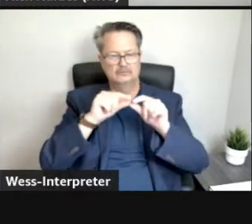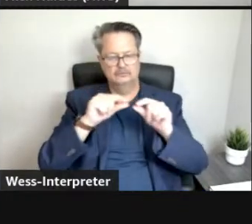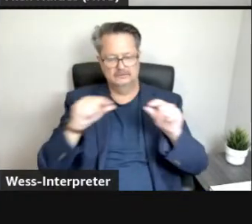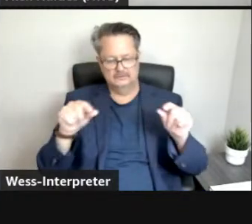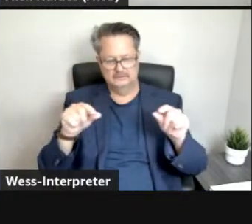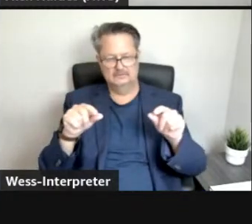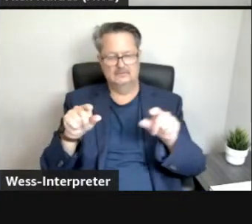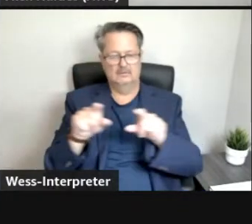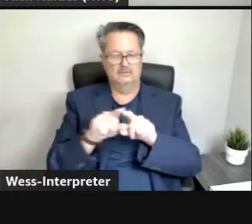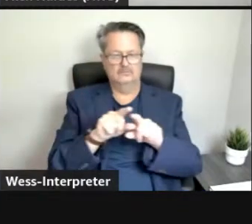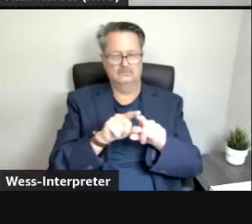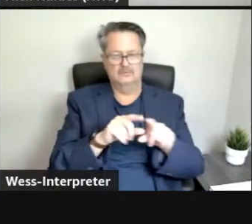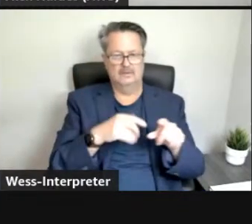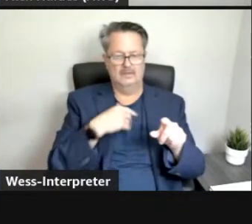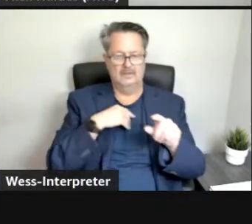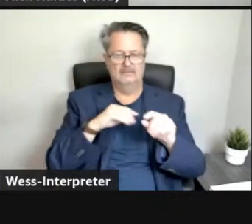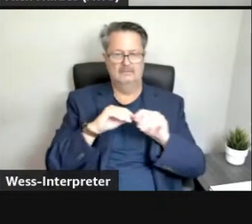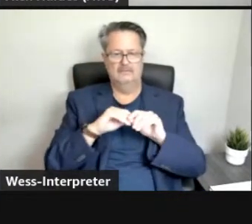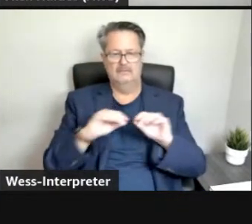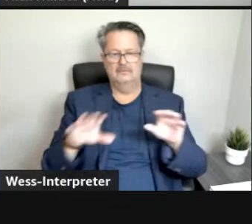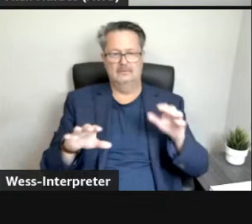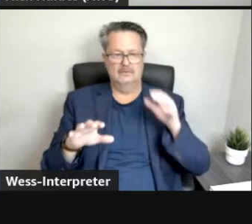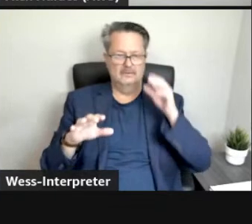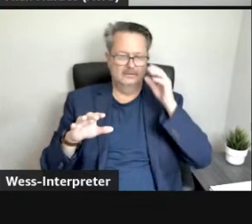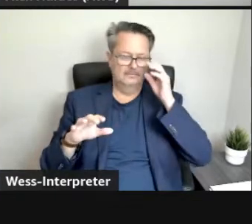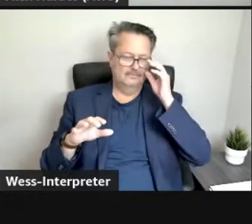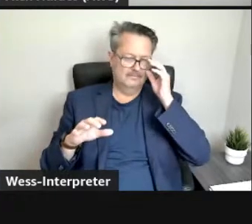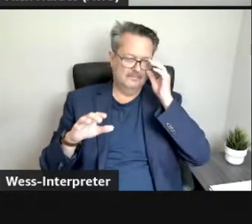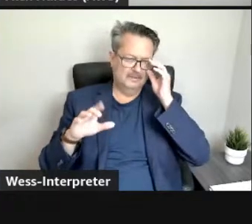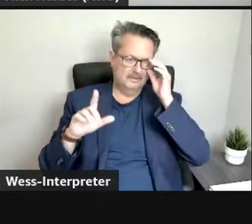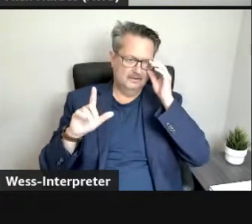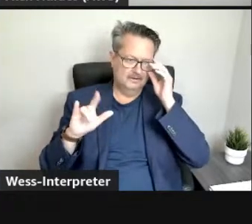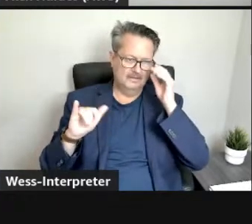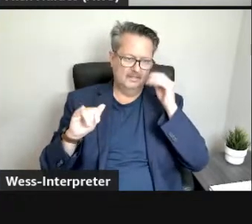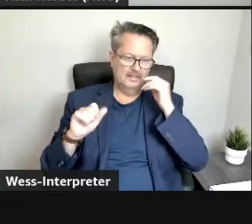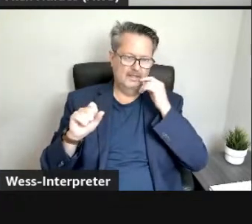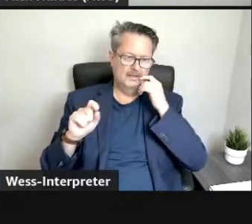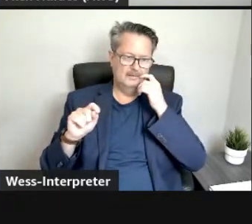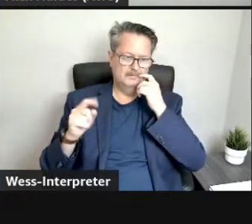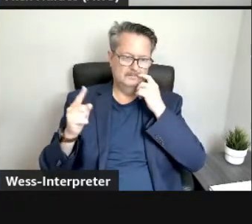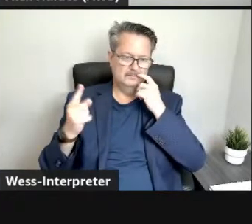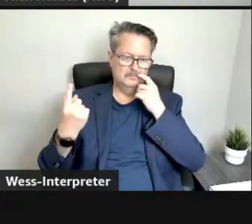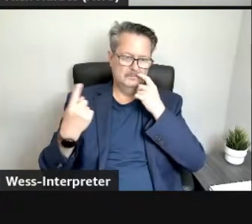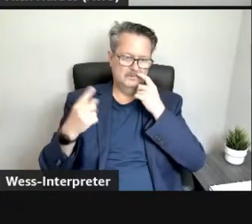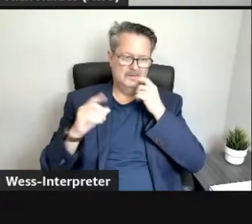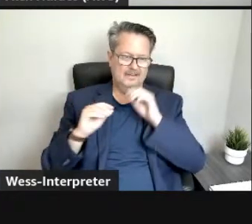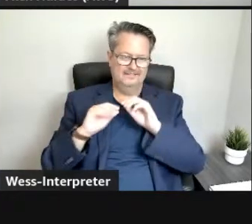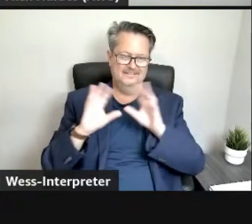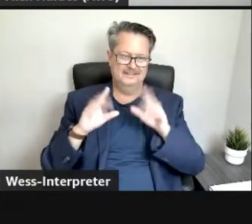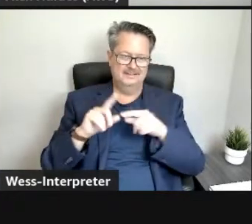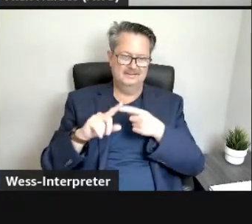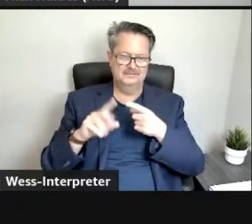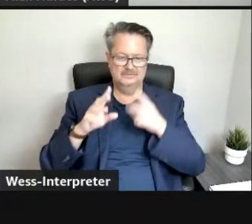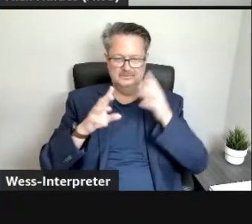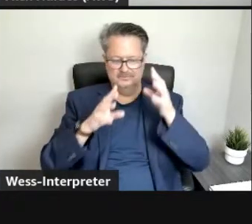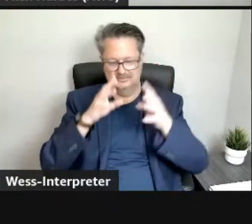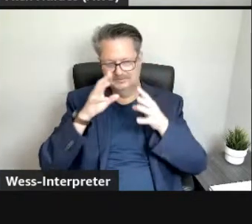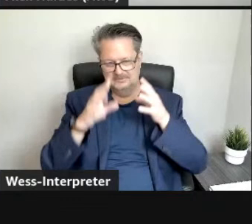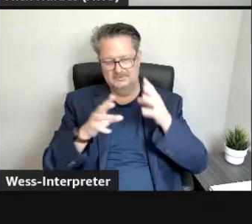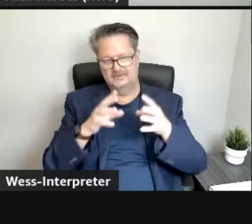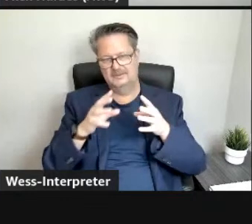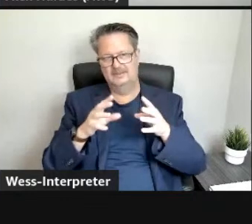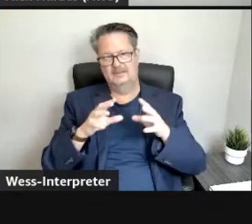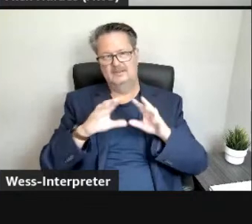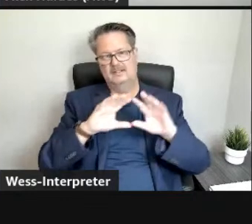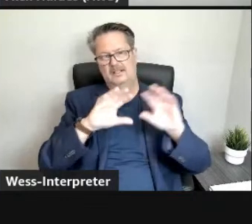have deployed these resources in the second cluster, obviously, because we need to create resources also in cluster 2